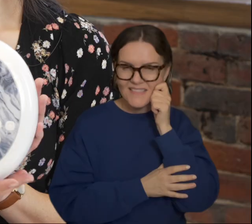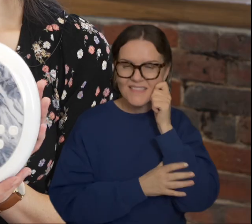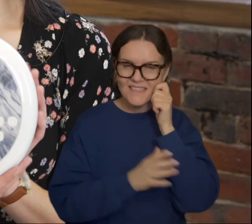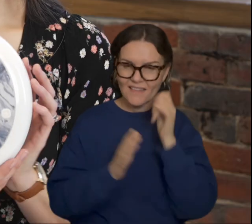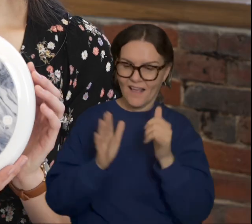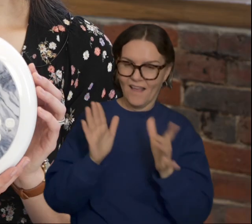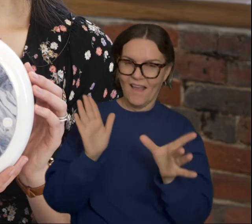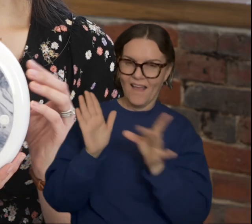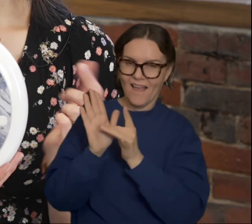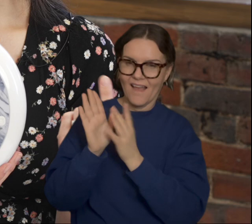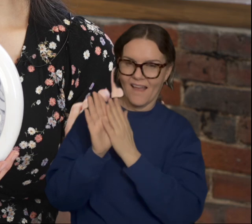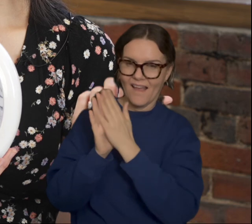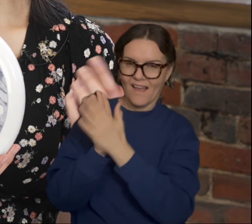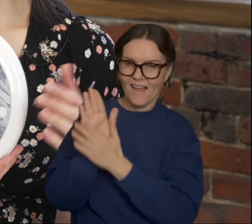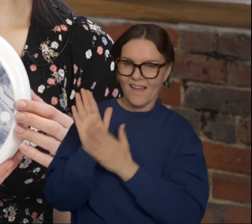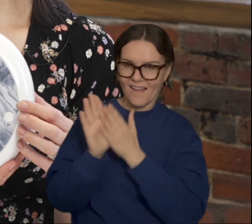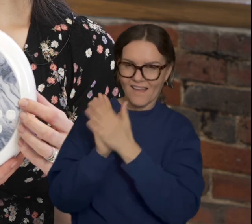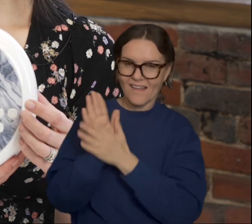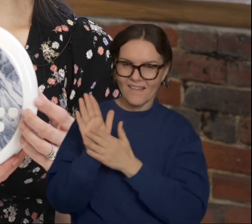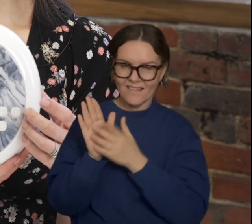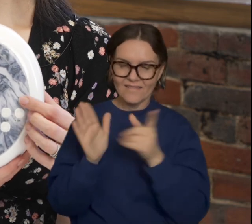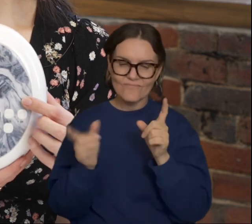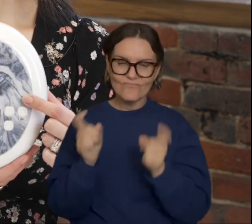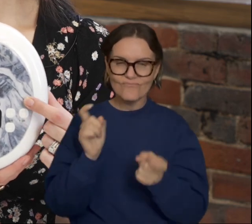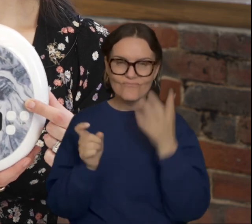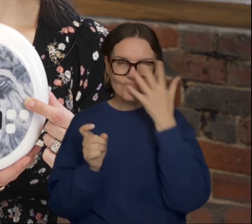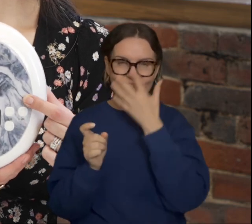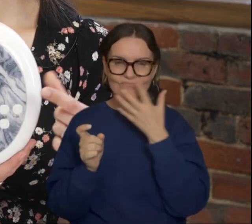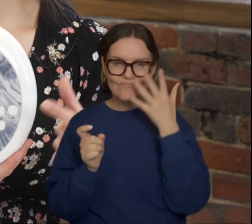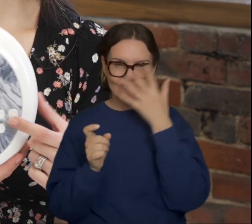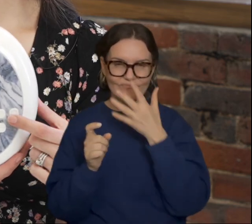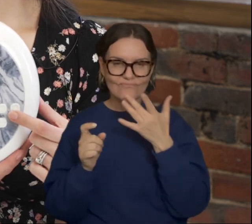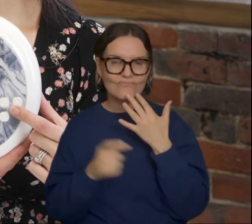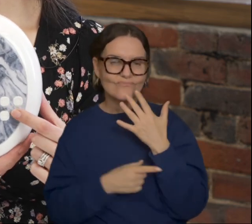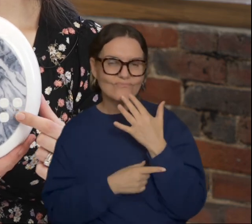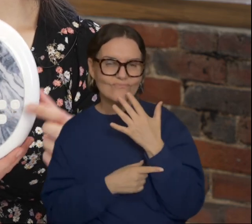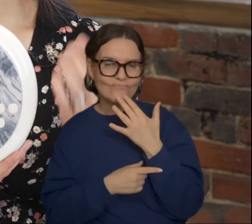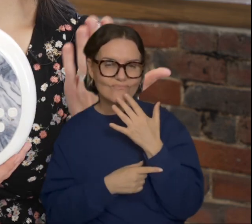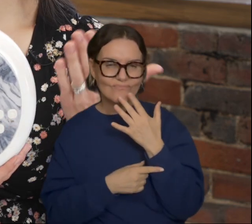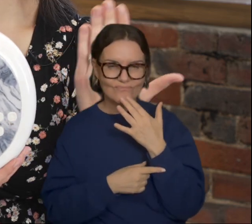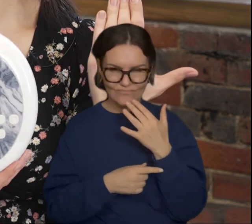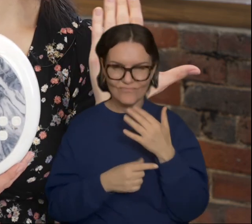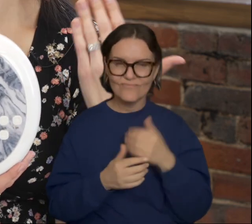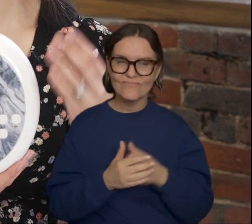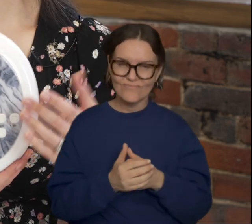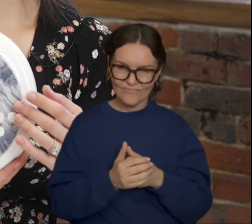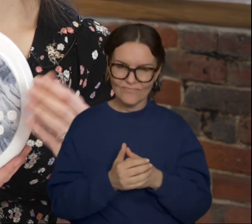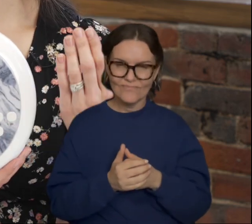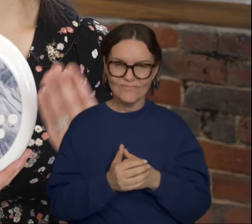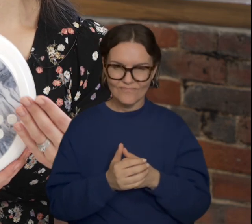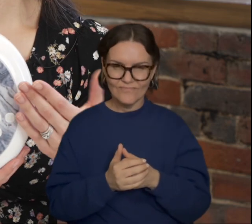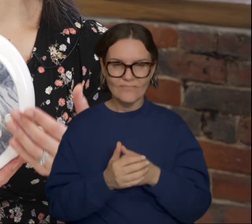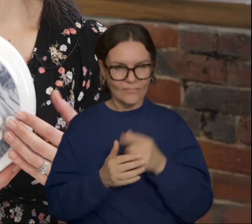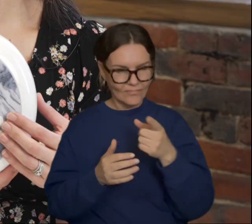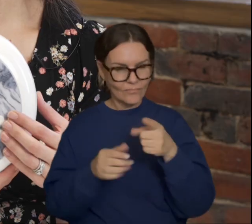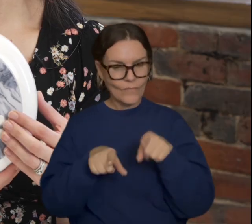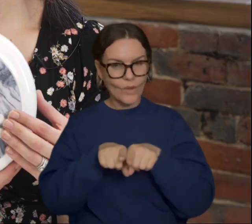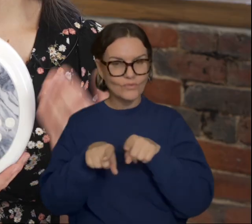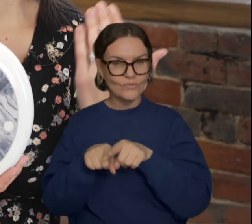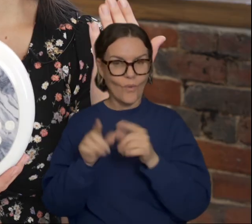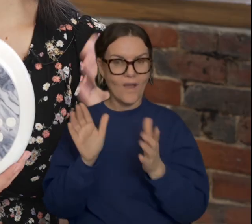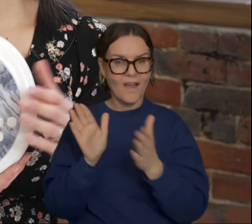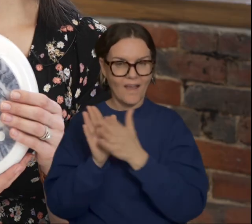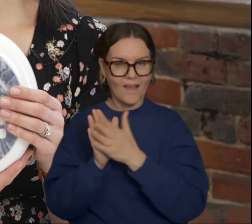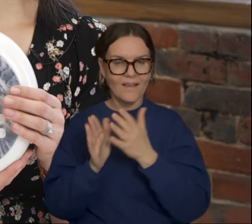but Cimilre has the option of a separate purchase of a skin decal, and this skin decal is just so you can change the aesthetic look of your